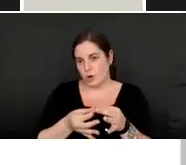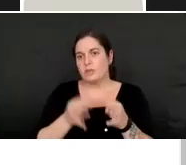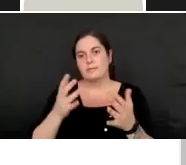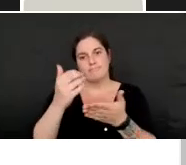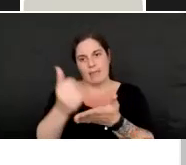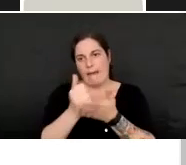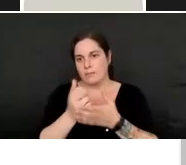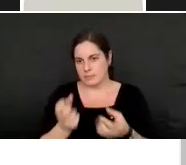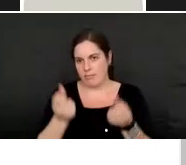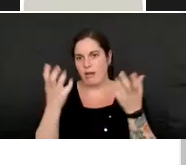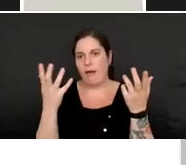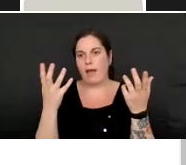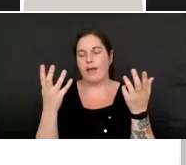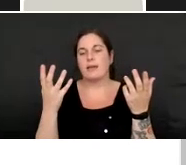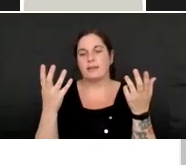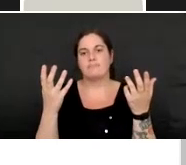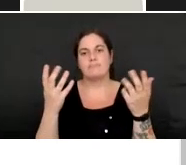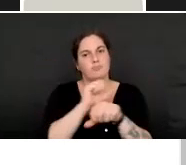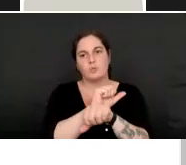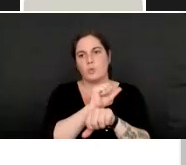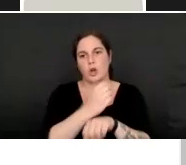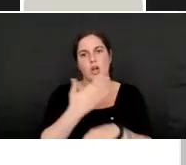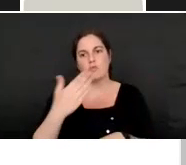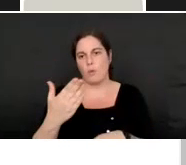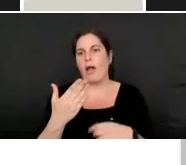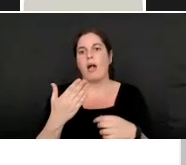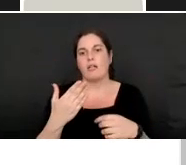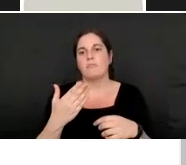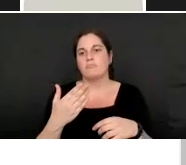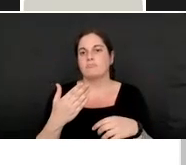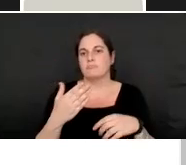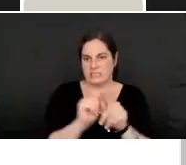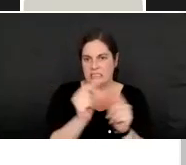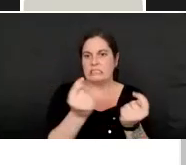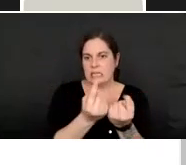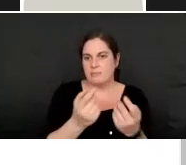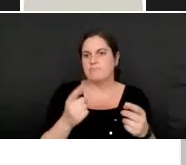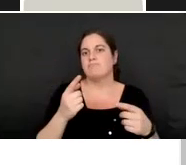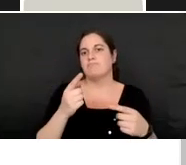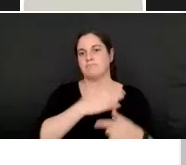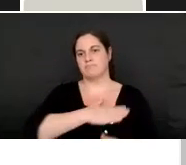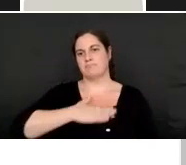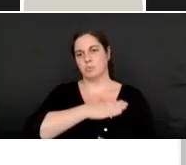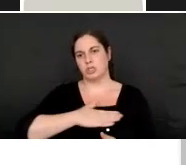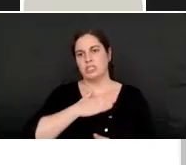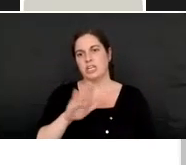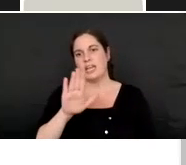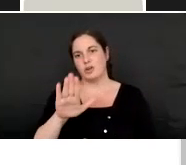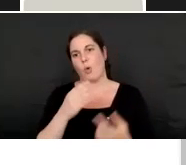helpful, and y'all work really well as a team, so I appreciate your support. You're